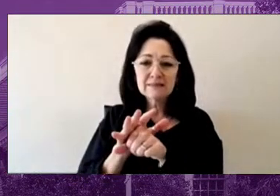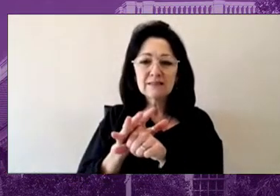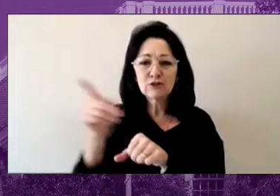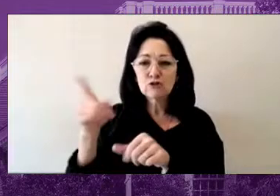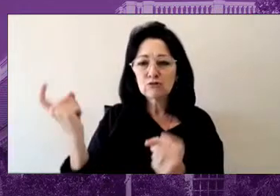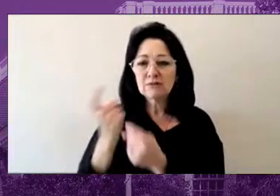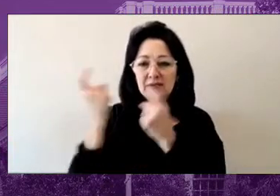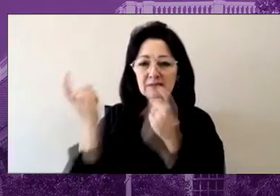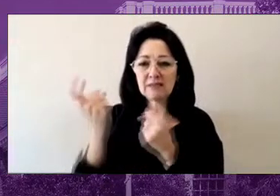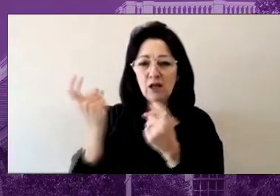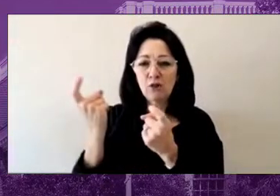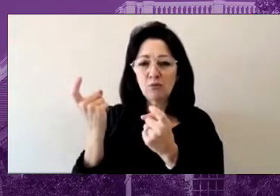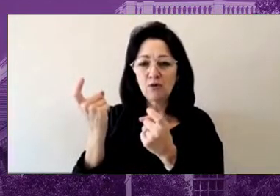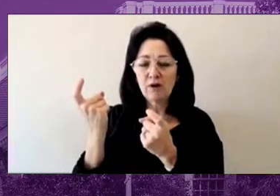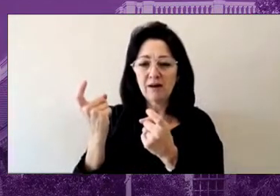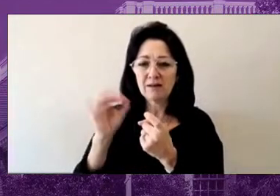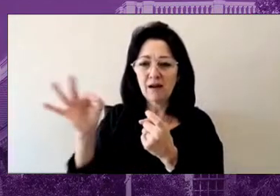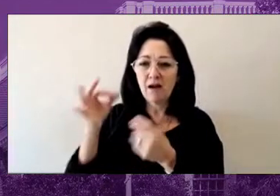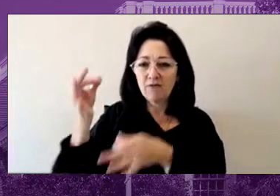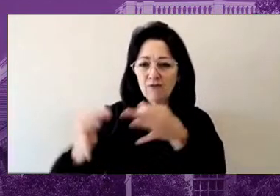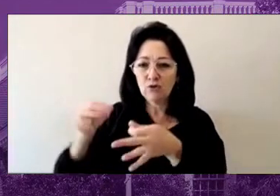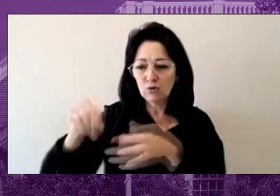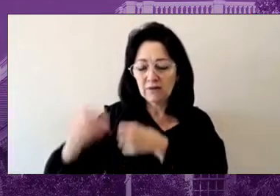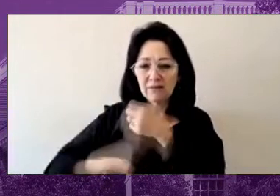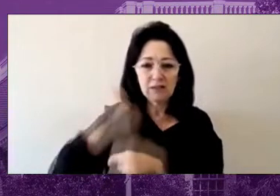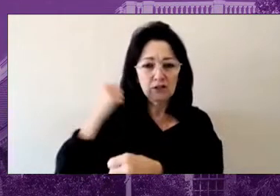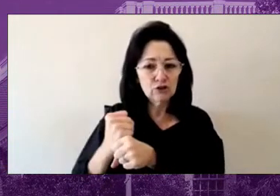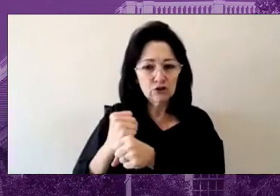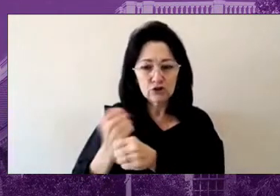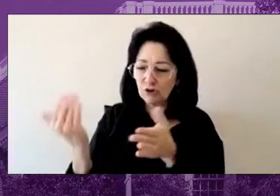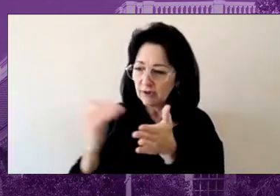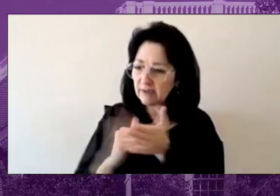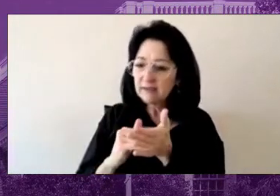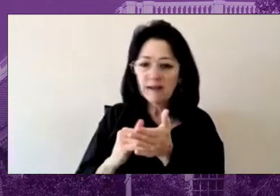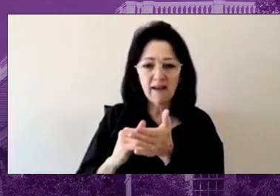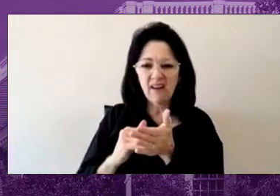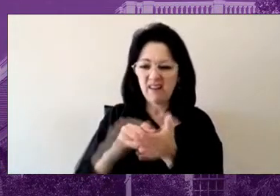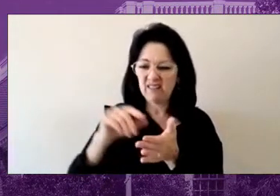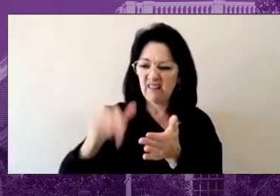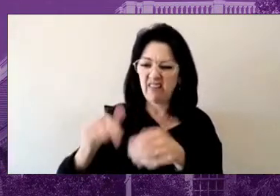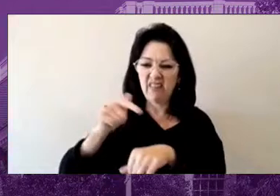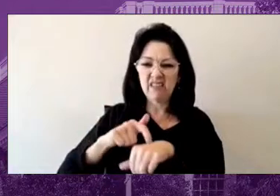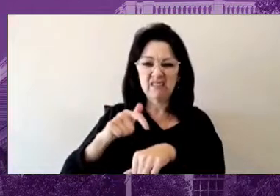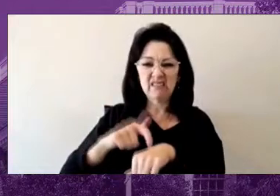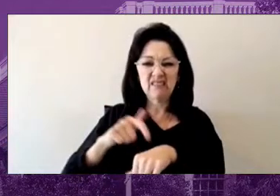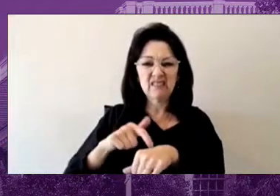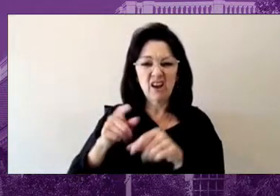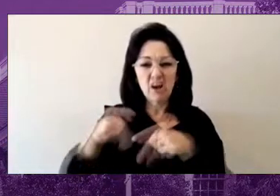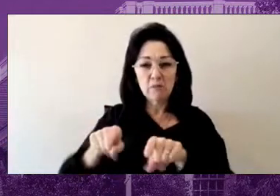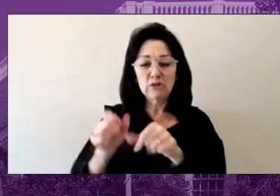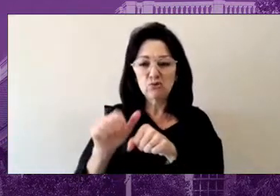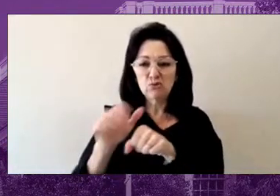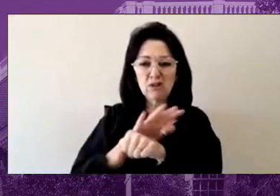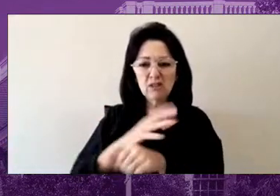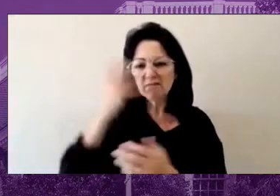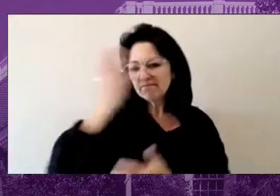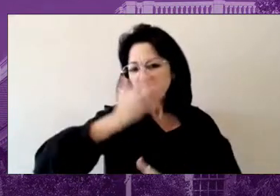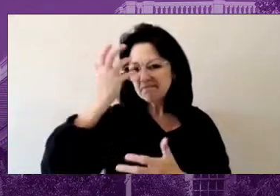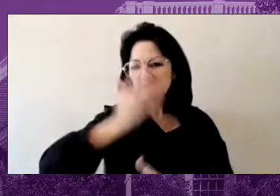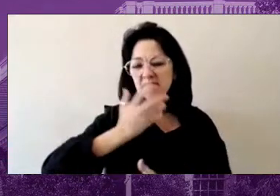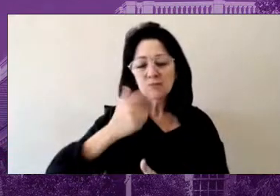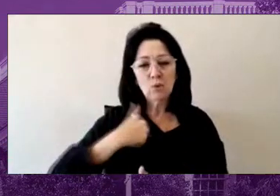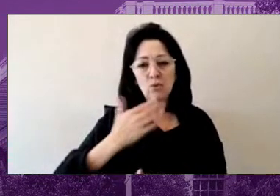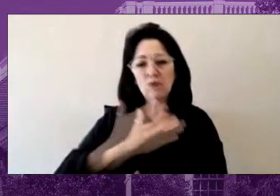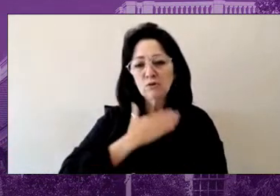court this year, again, in an unprecedented time. We certainly appreciate the work both of Child Inc. and People's